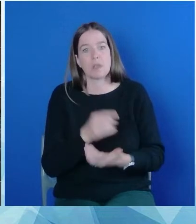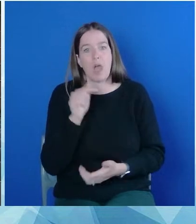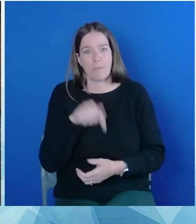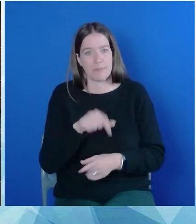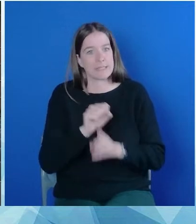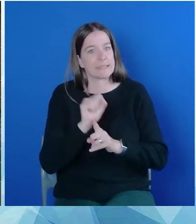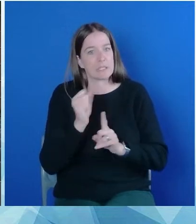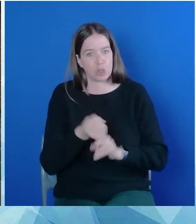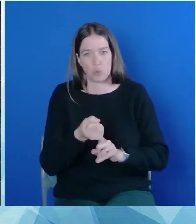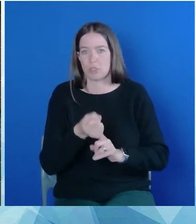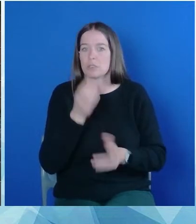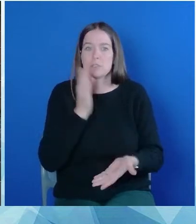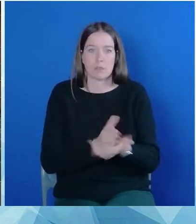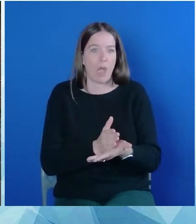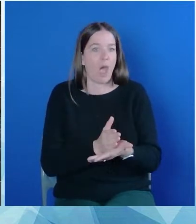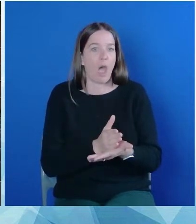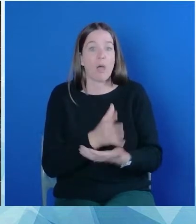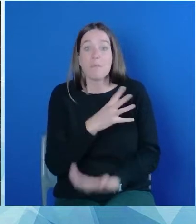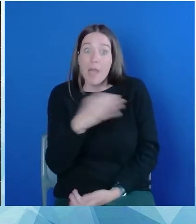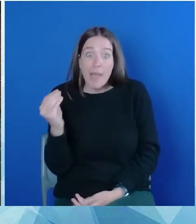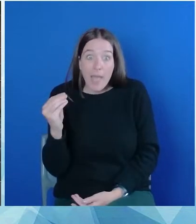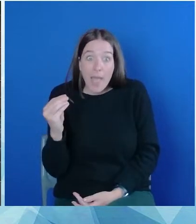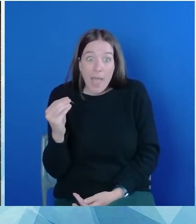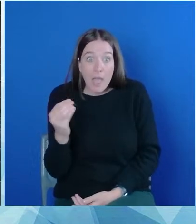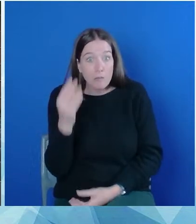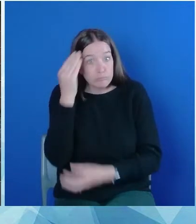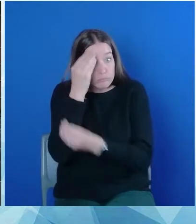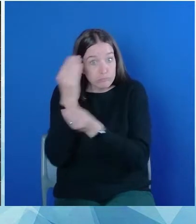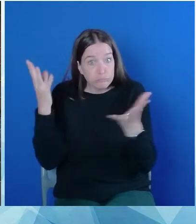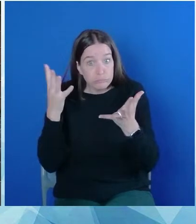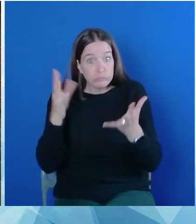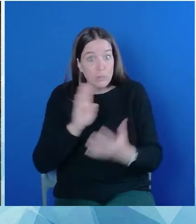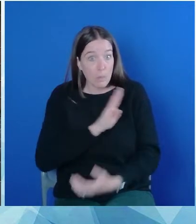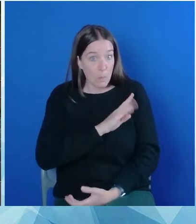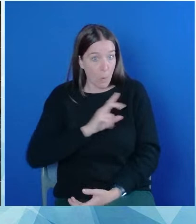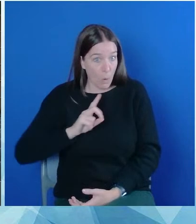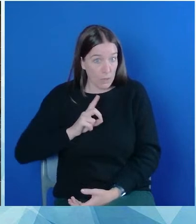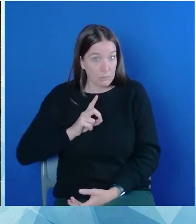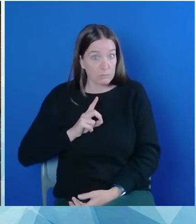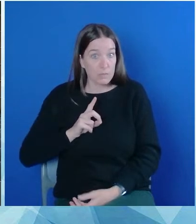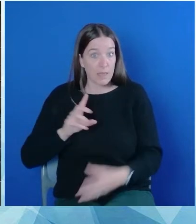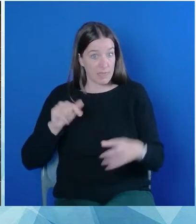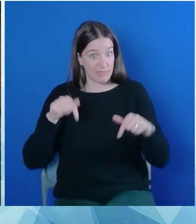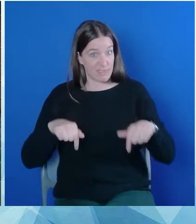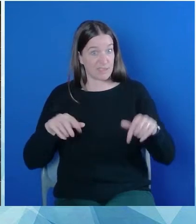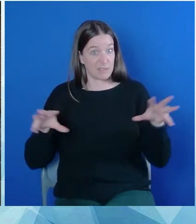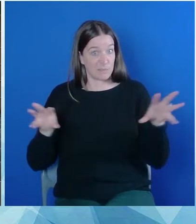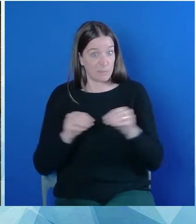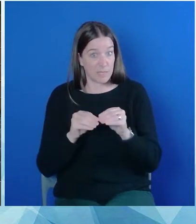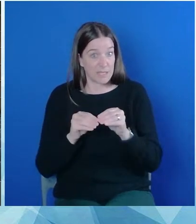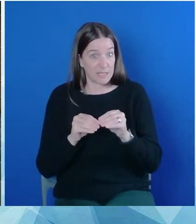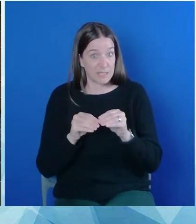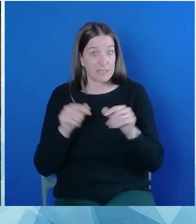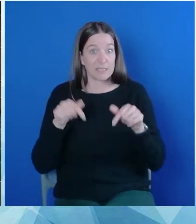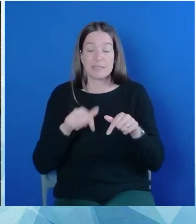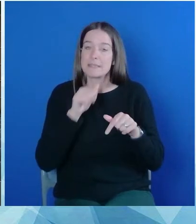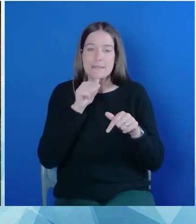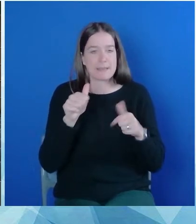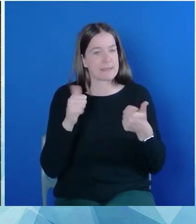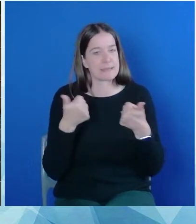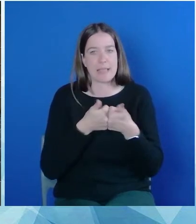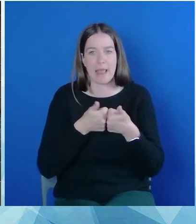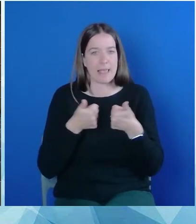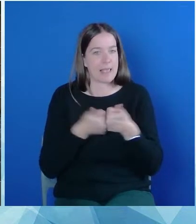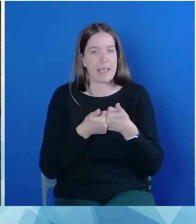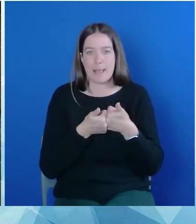I want this situation to stop. And I wanted to tell the board that this system, that